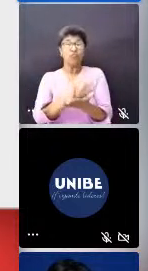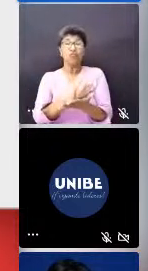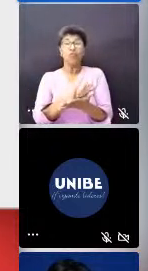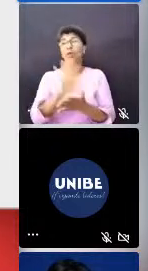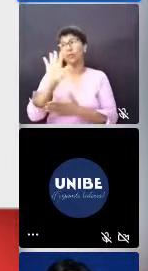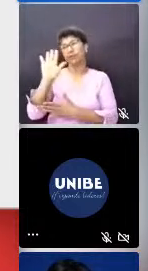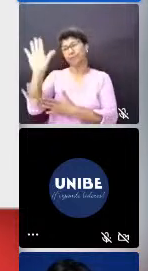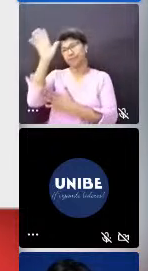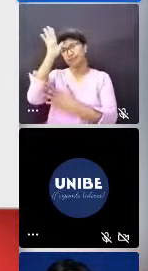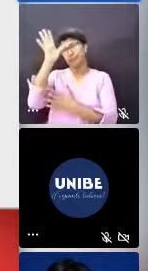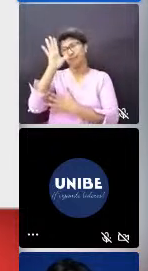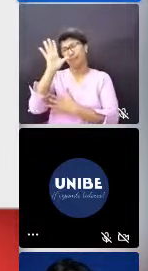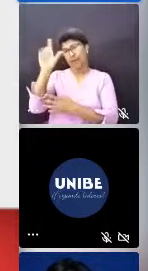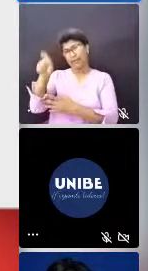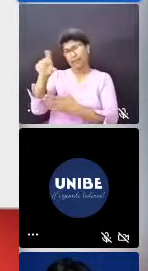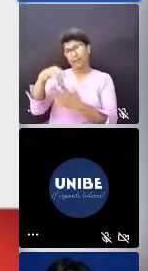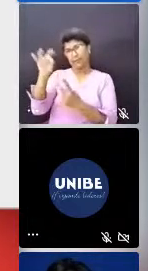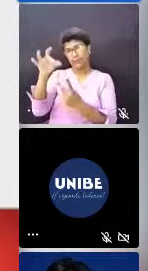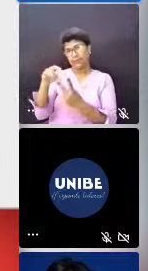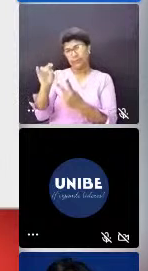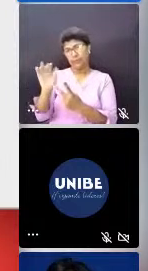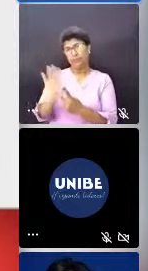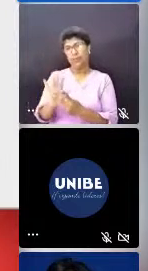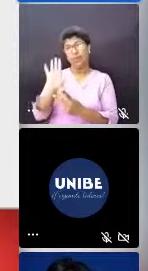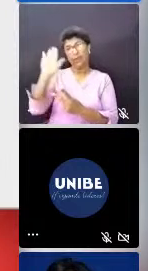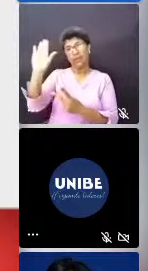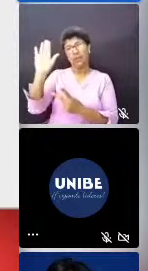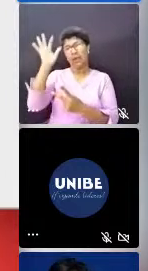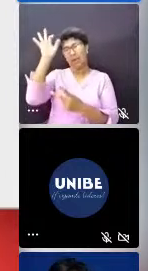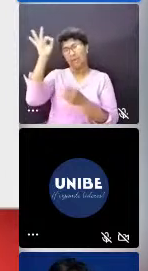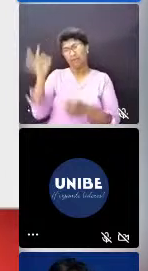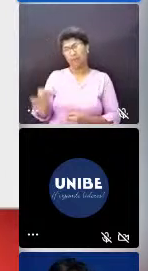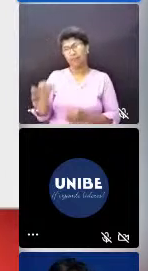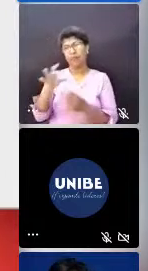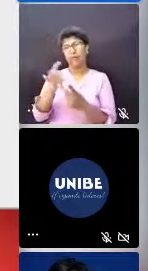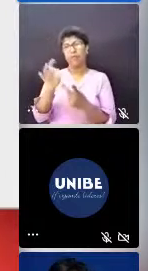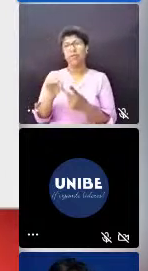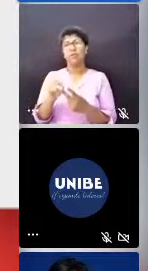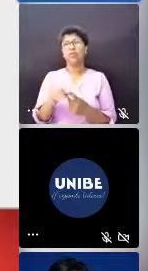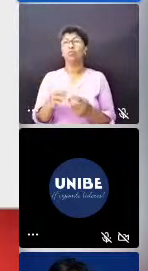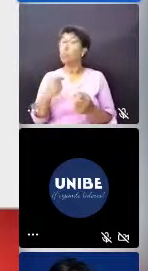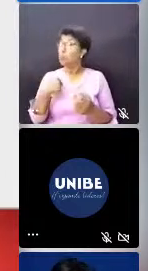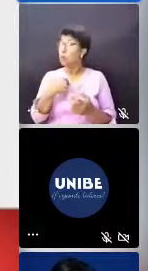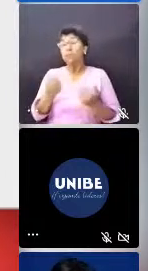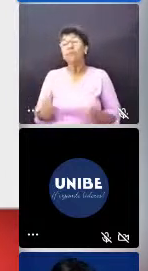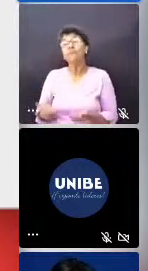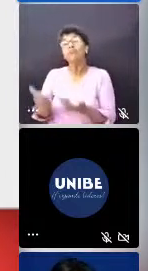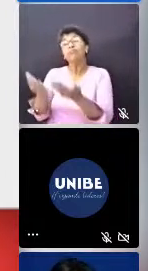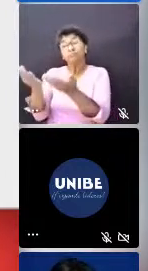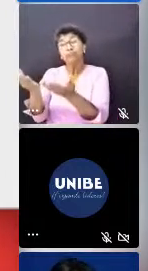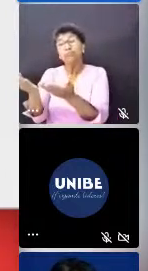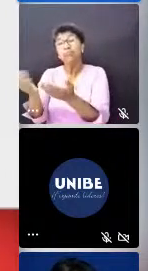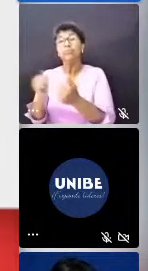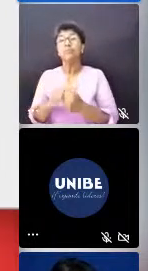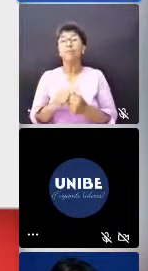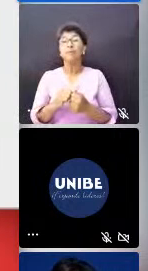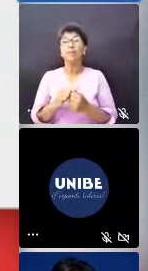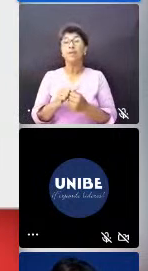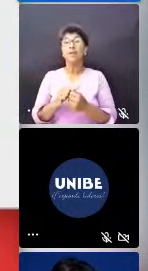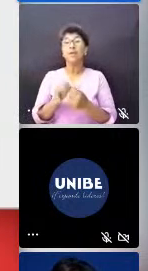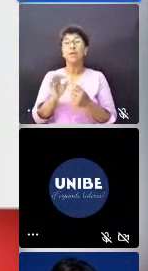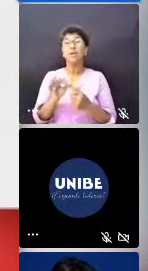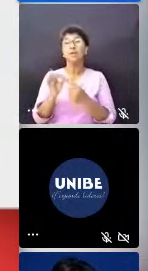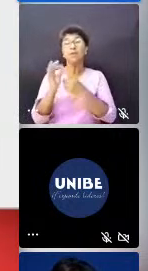parent's decision. They take that decision based on recommendations made by specialists,